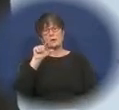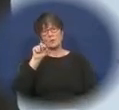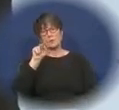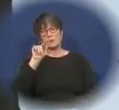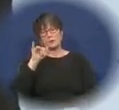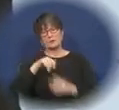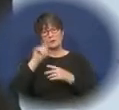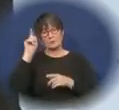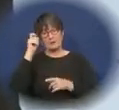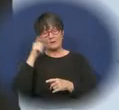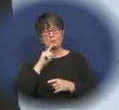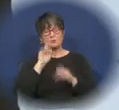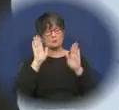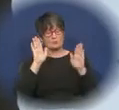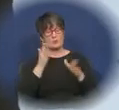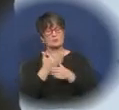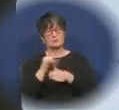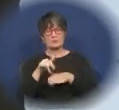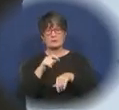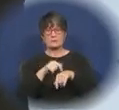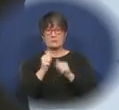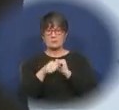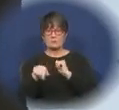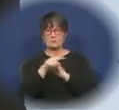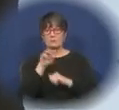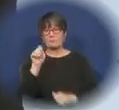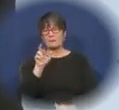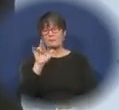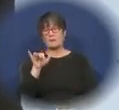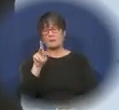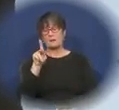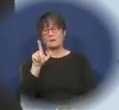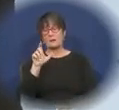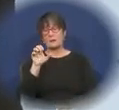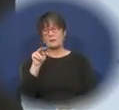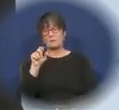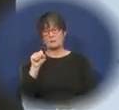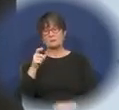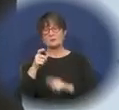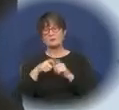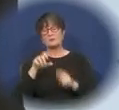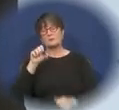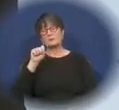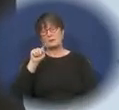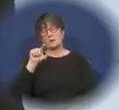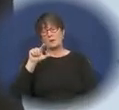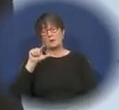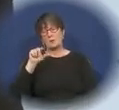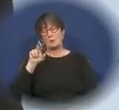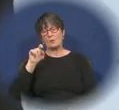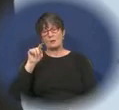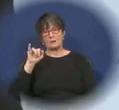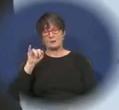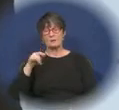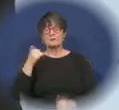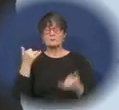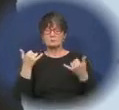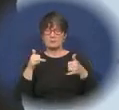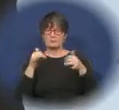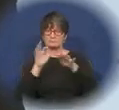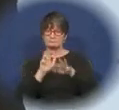share with you in this very special ministry. Mary Clemens, also of St. Maria Goretti Parish in Madison, provided our music